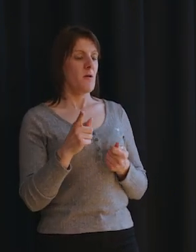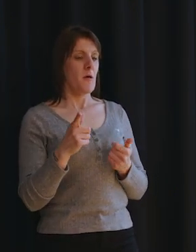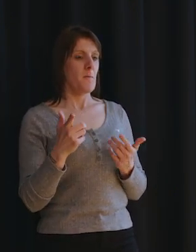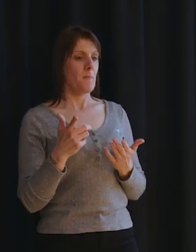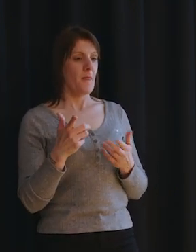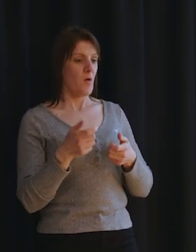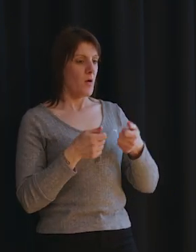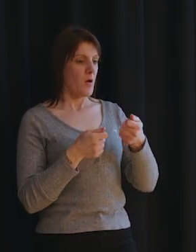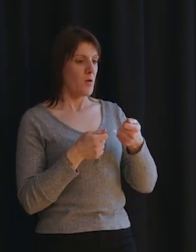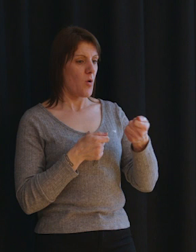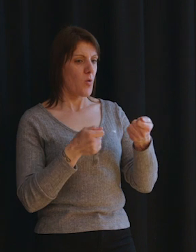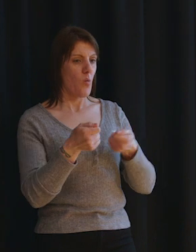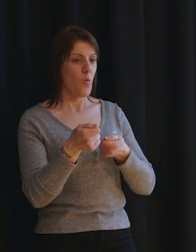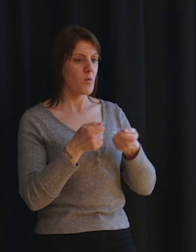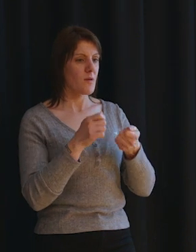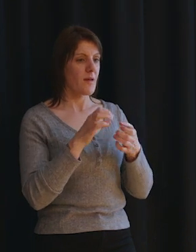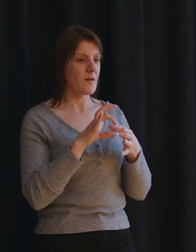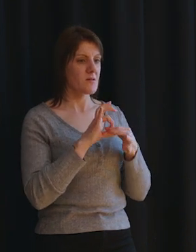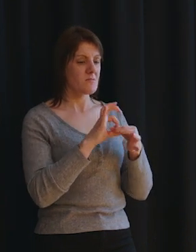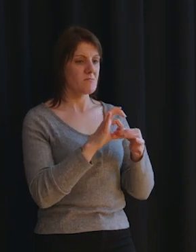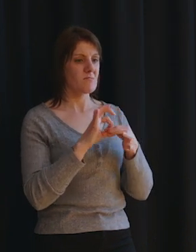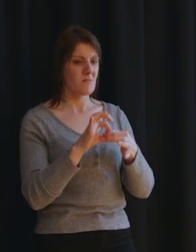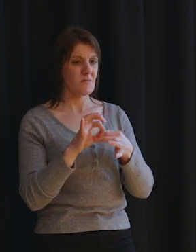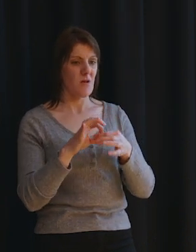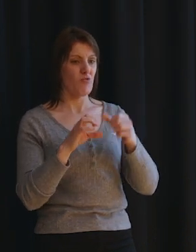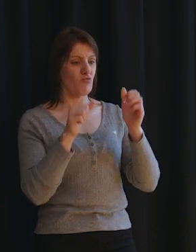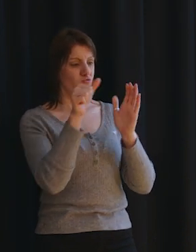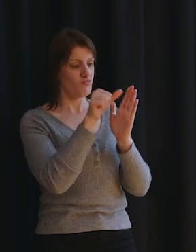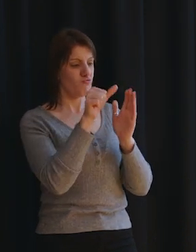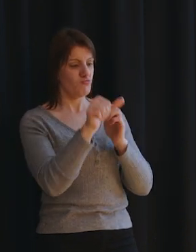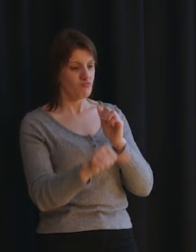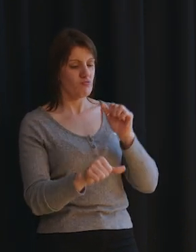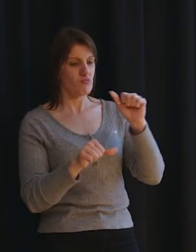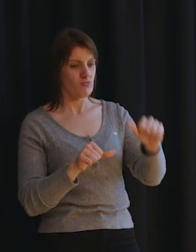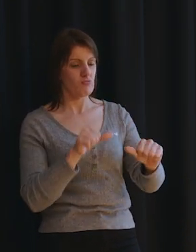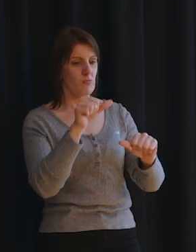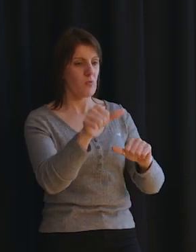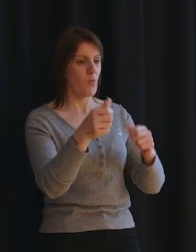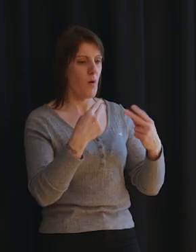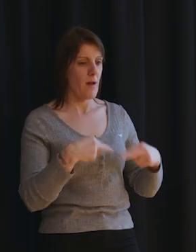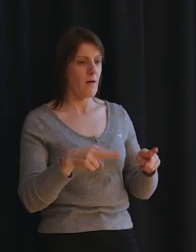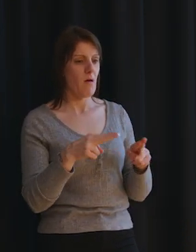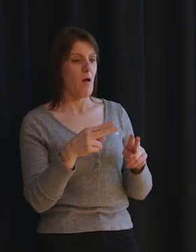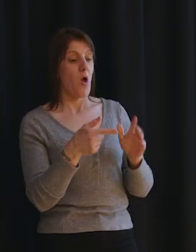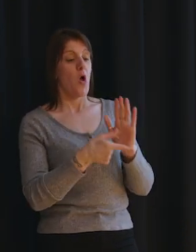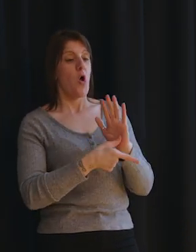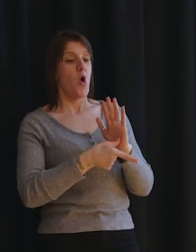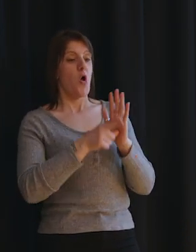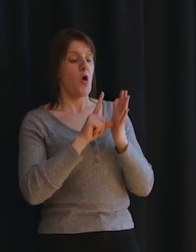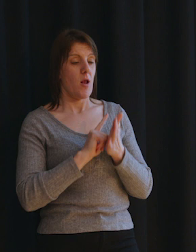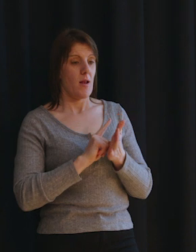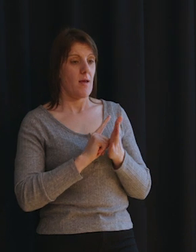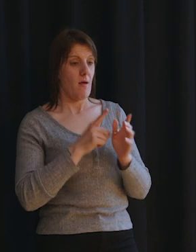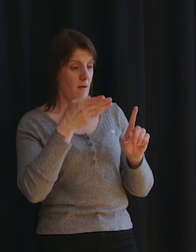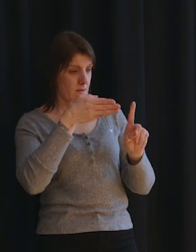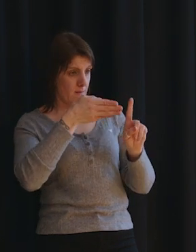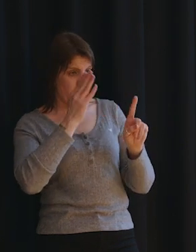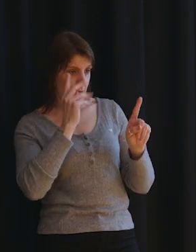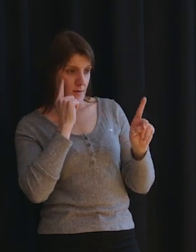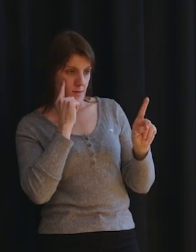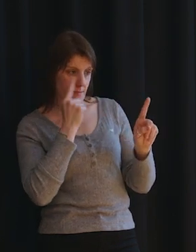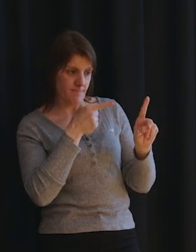way is really important. That kind of early identification, making sure there's joint planning between